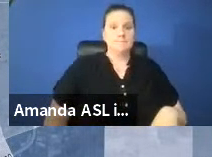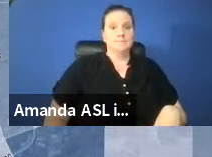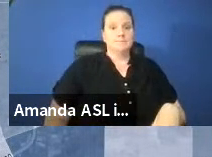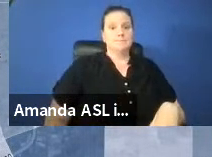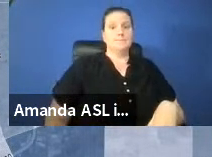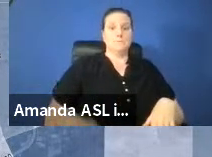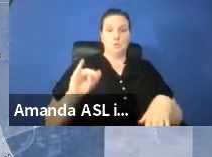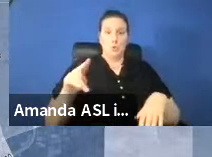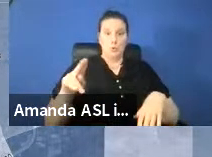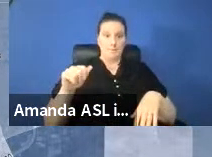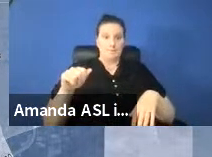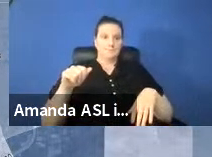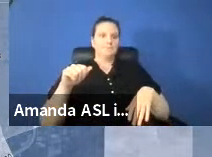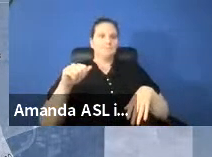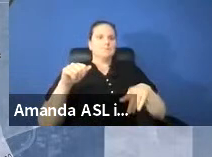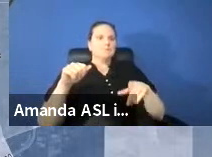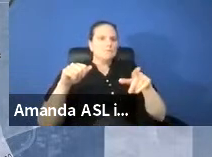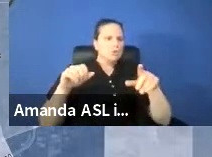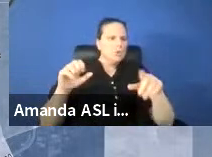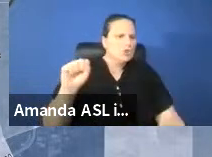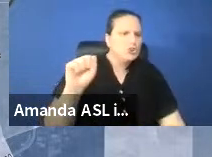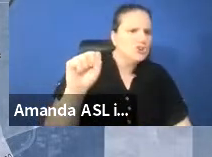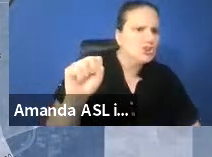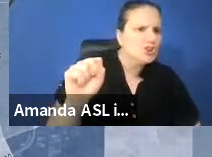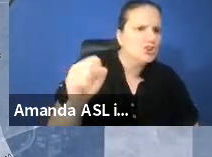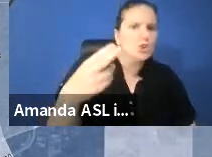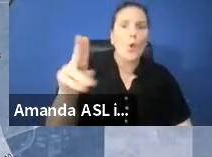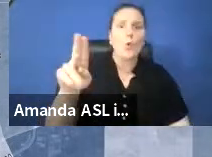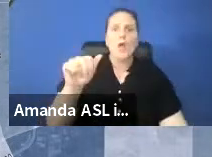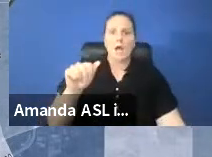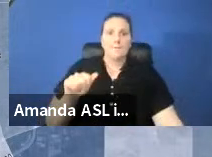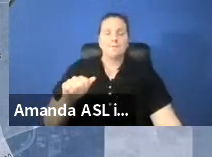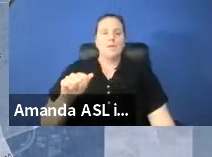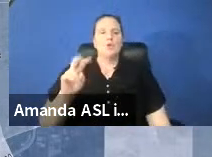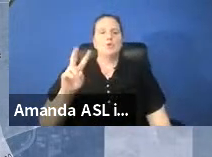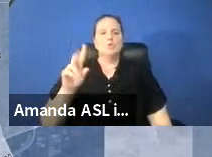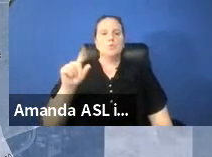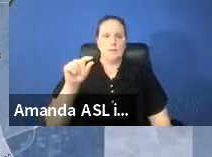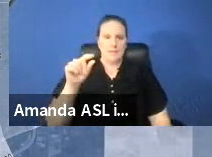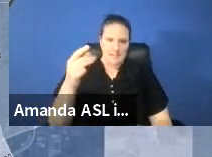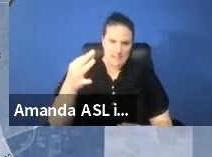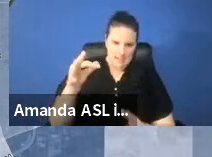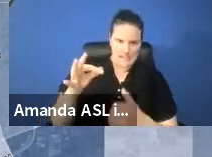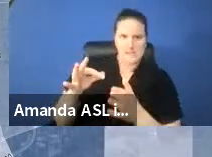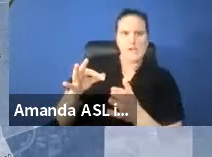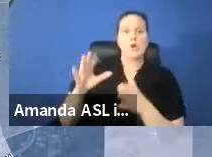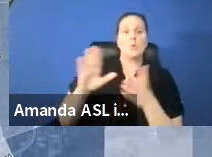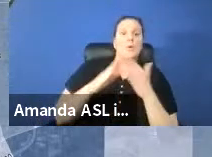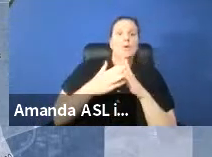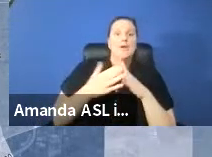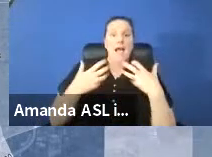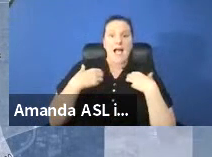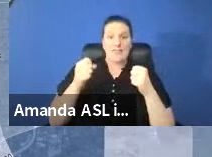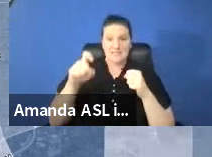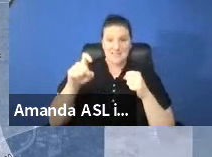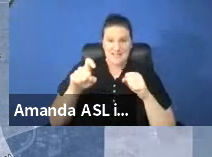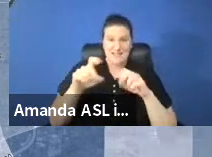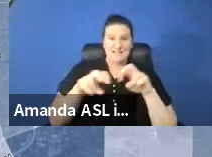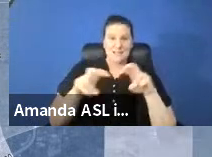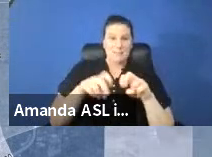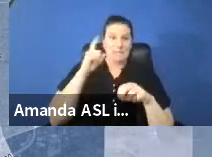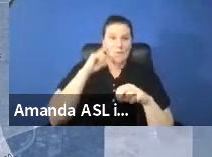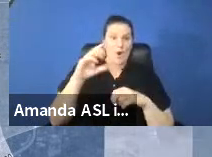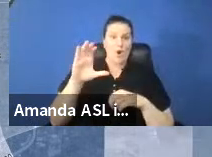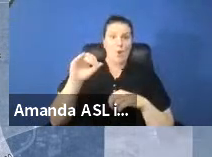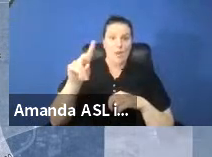Shona? I just wanted to say that the 2019 Community Health Needs Assessment for the